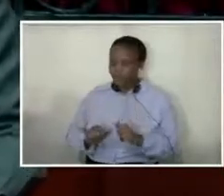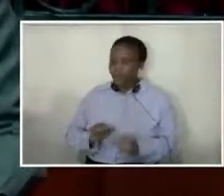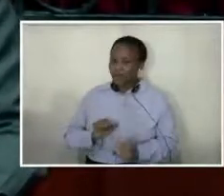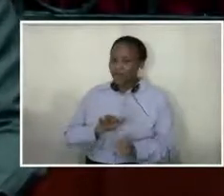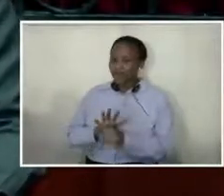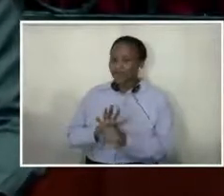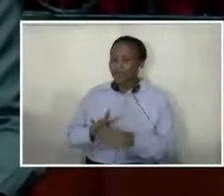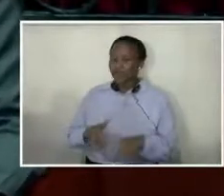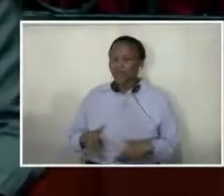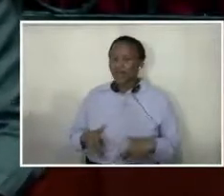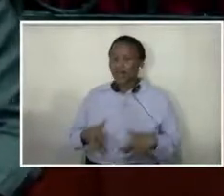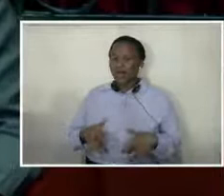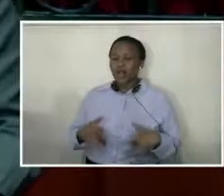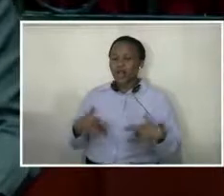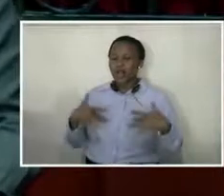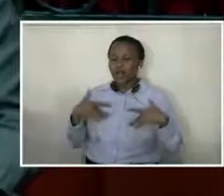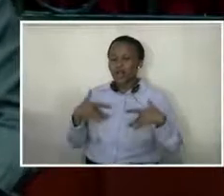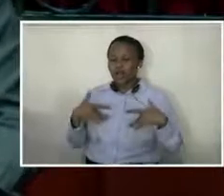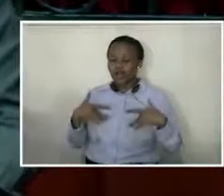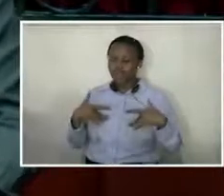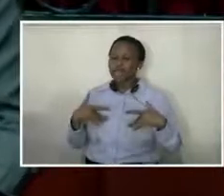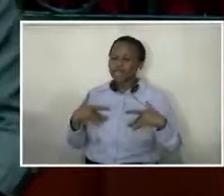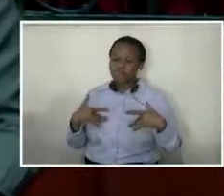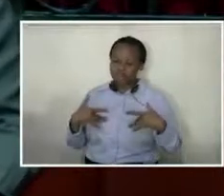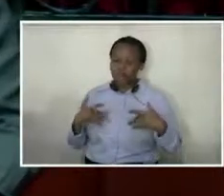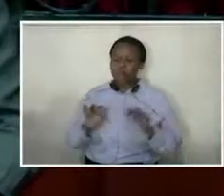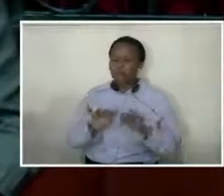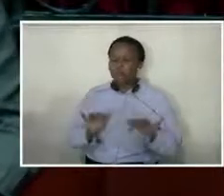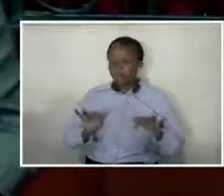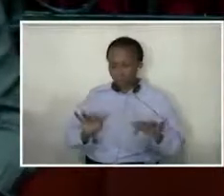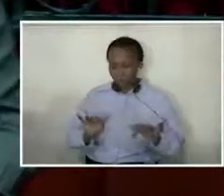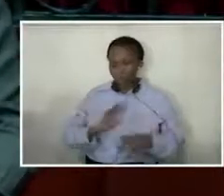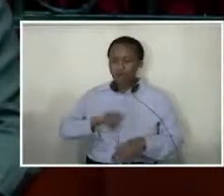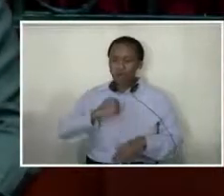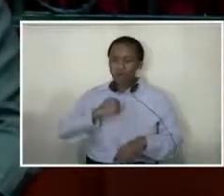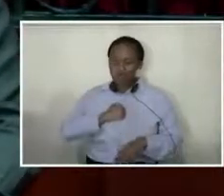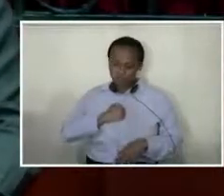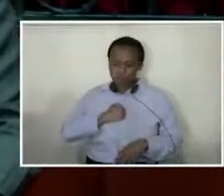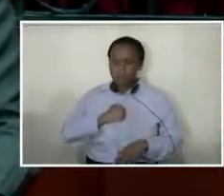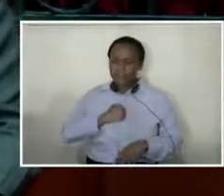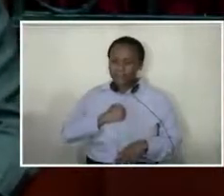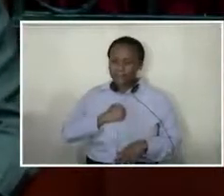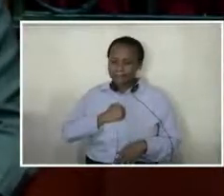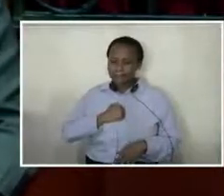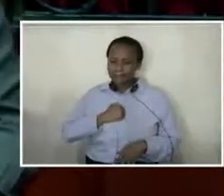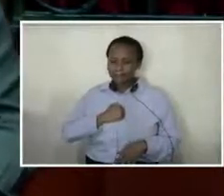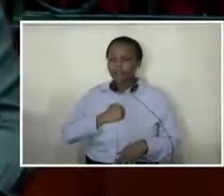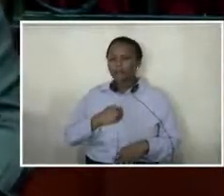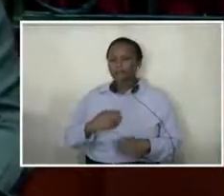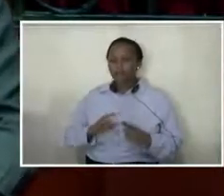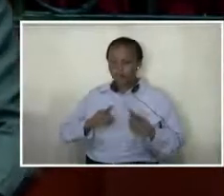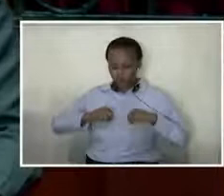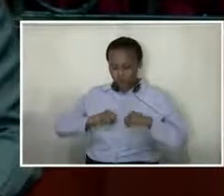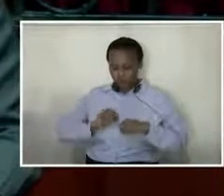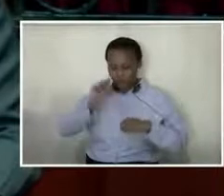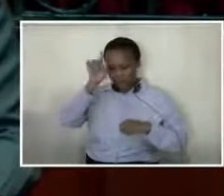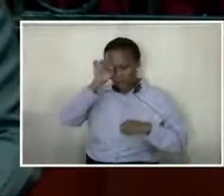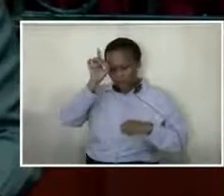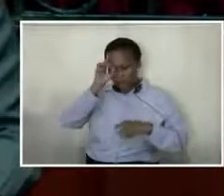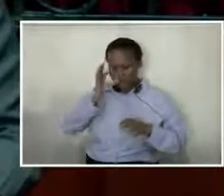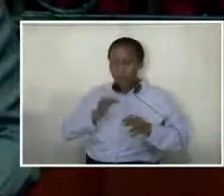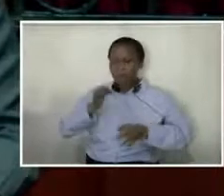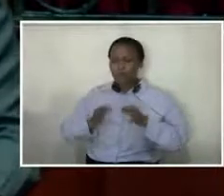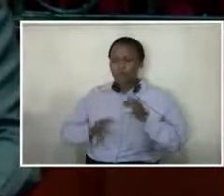ukuthi singabantu abamnyama namaqembu abantu abamnyama uma singenza ngeqiniso sixolelane ngokweqiniso